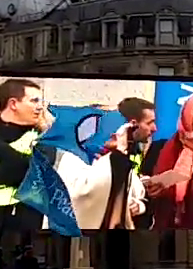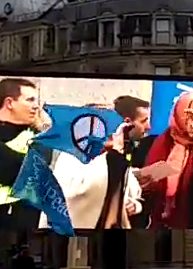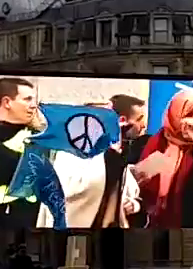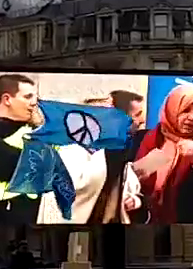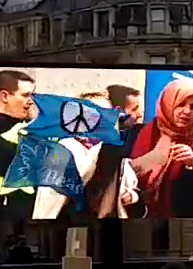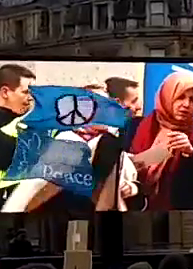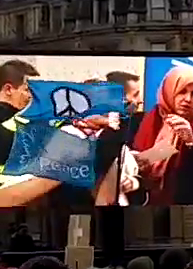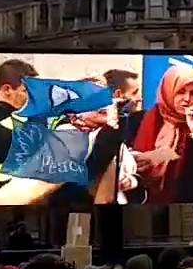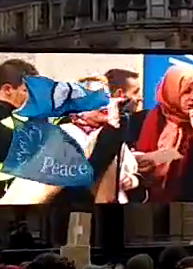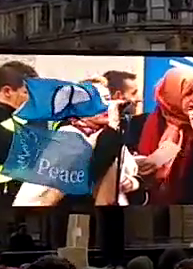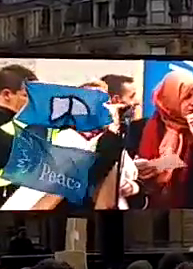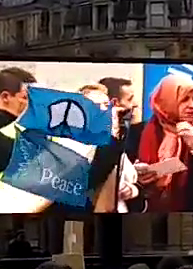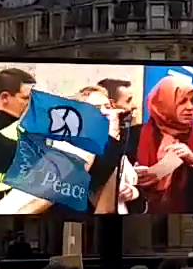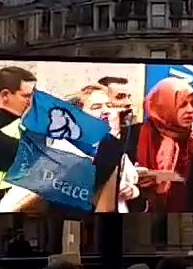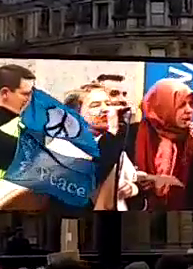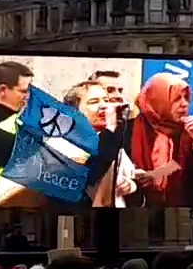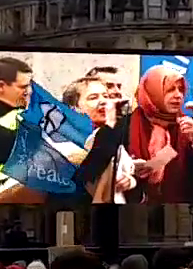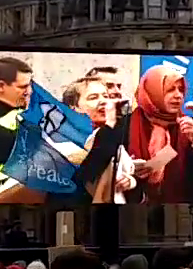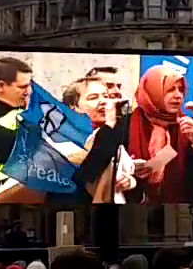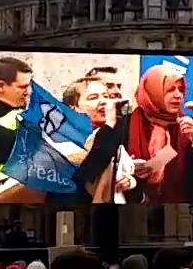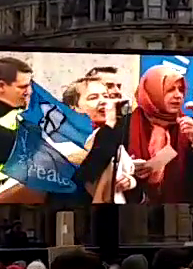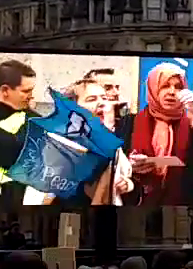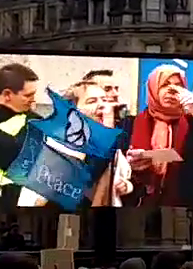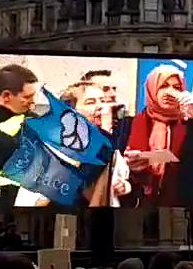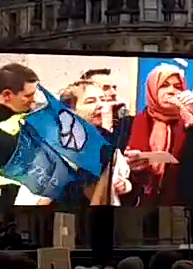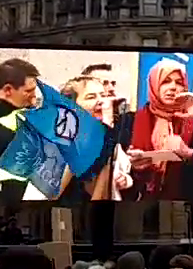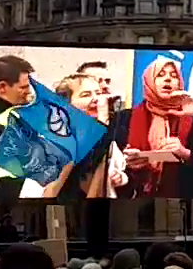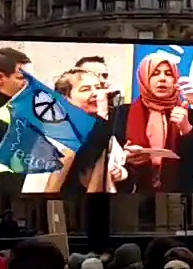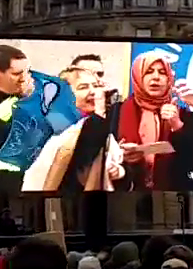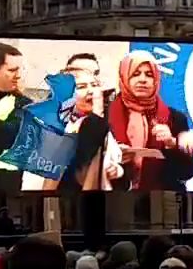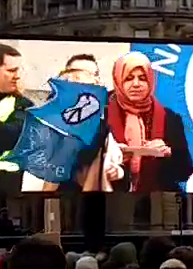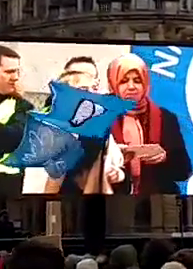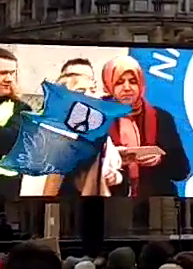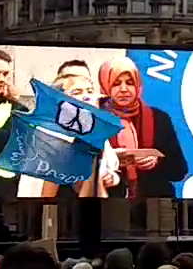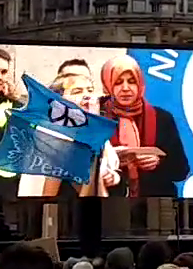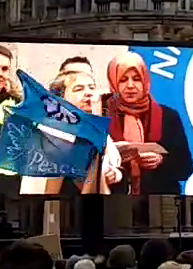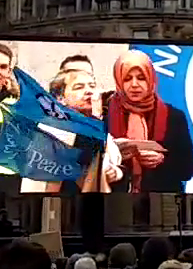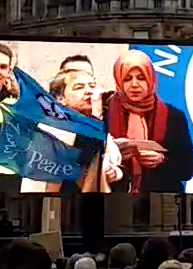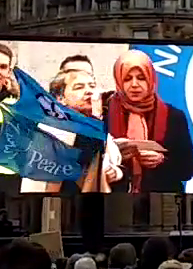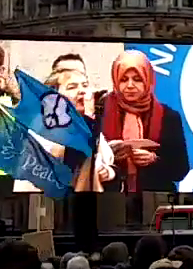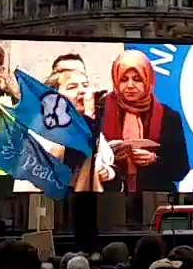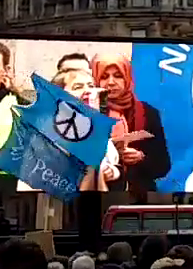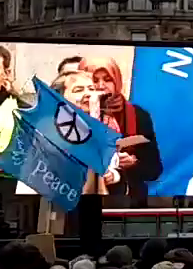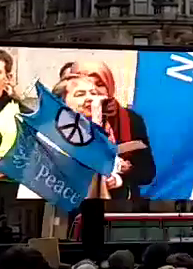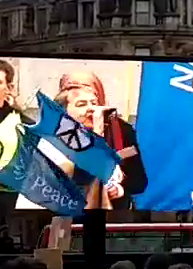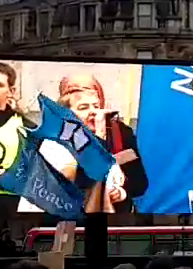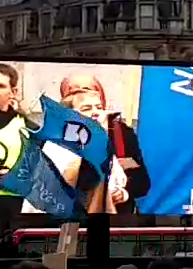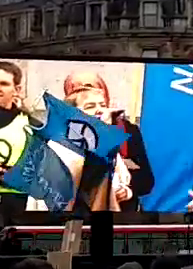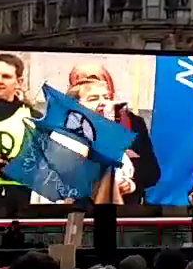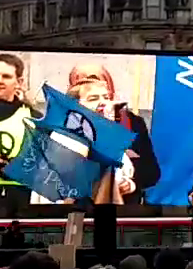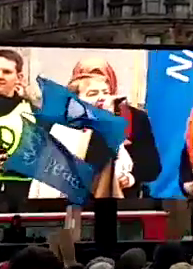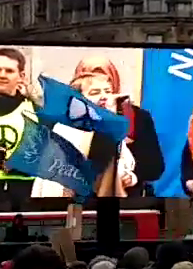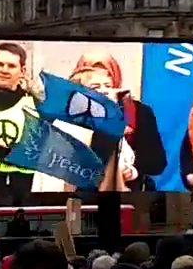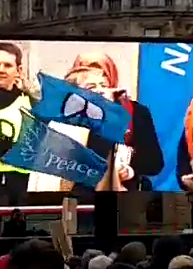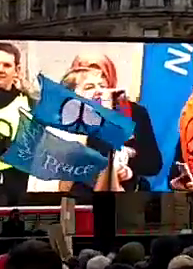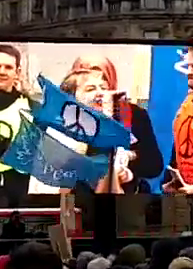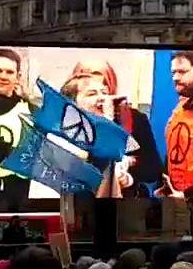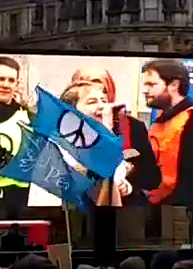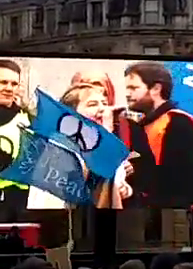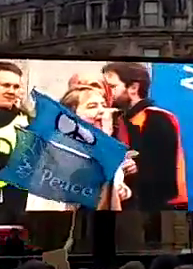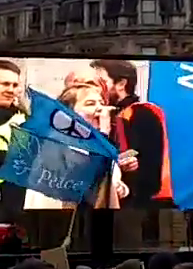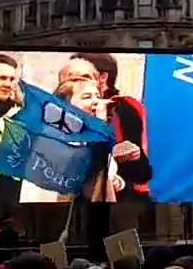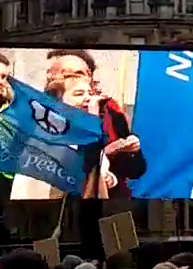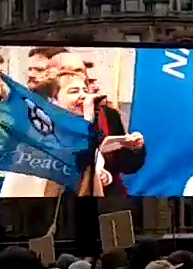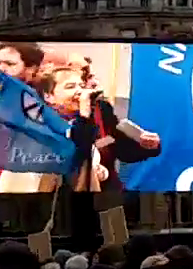people, the younger generation, are overwhelmingly opposed to Trident. So the good sense